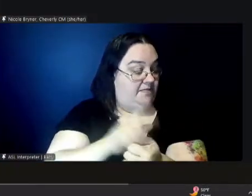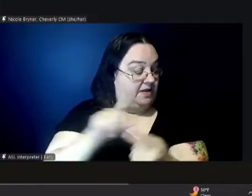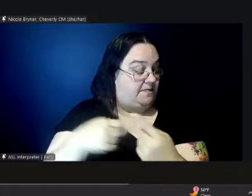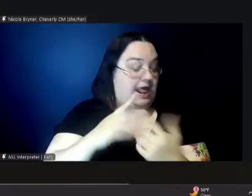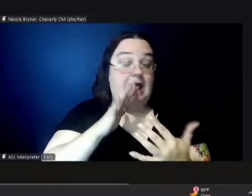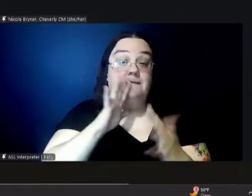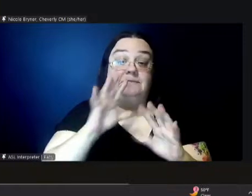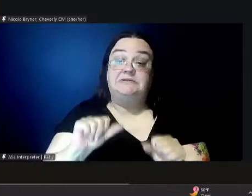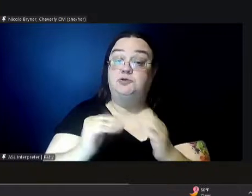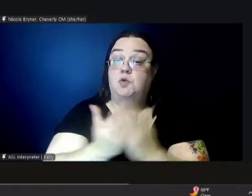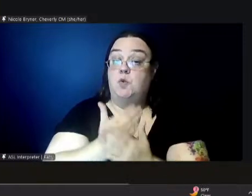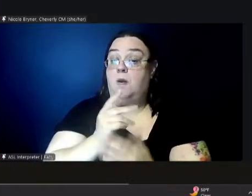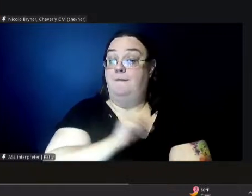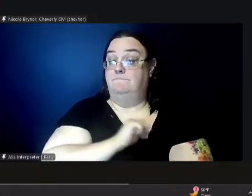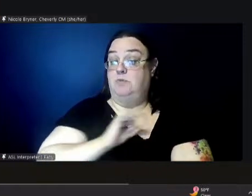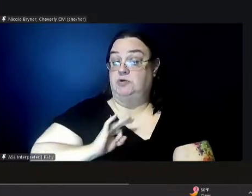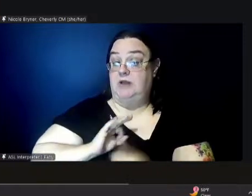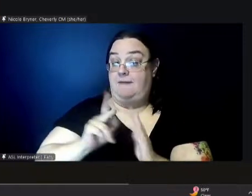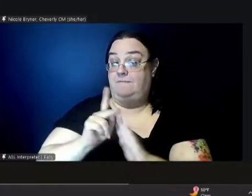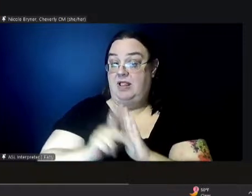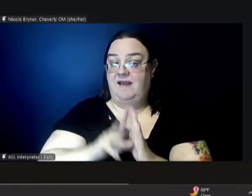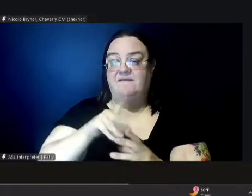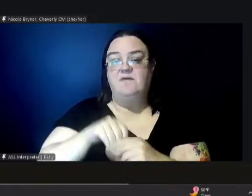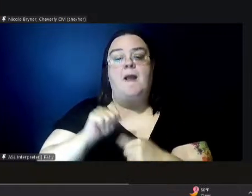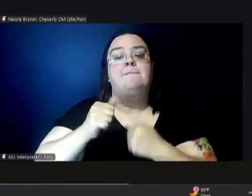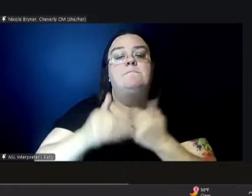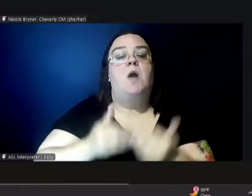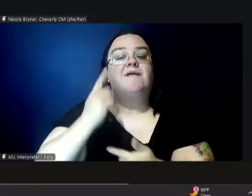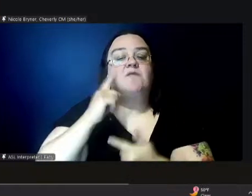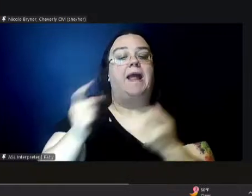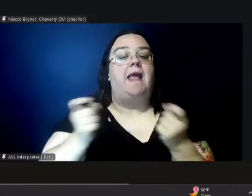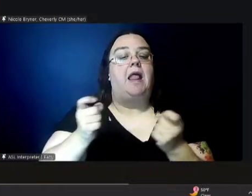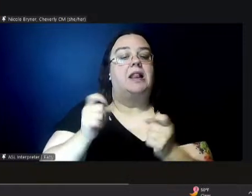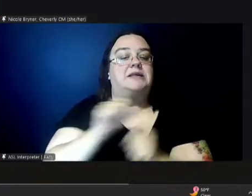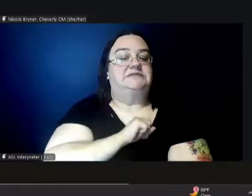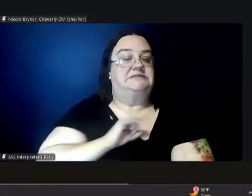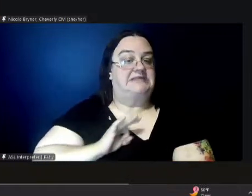personnel policy involving a process for handling staff complaints.